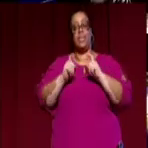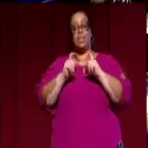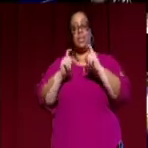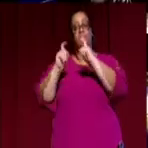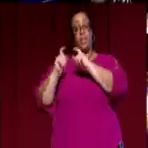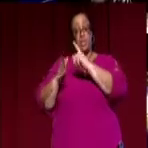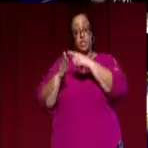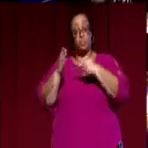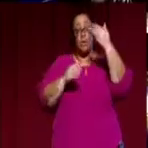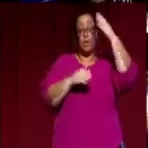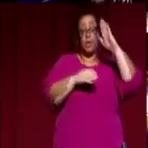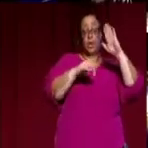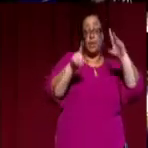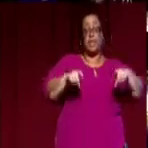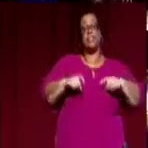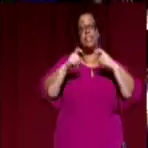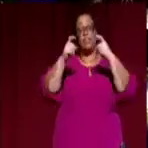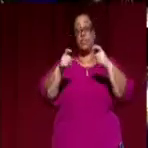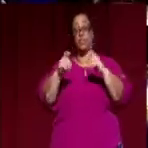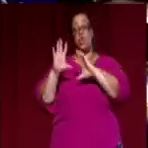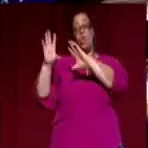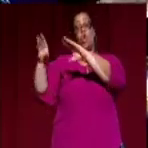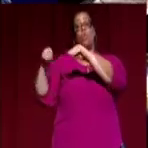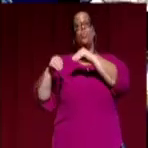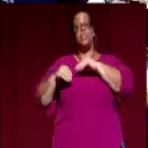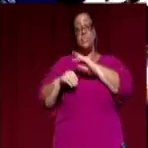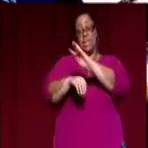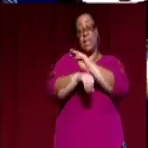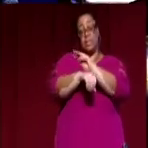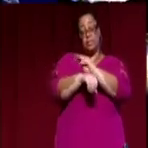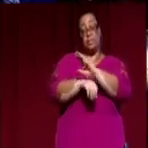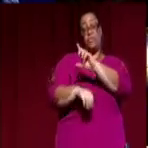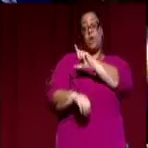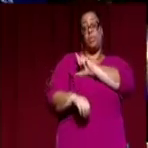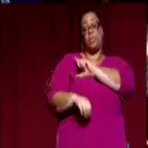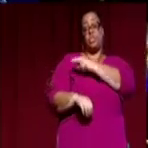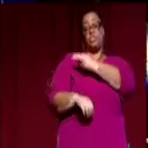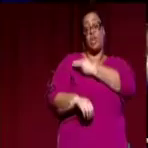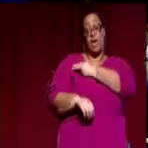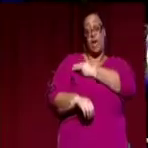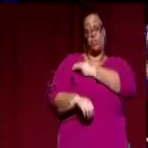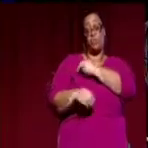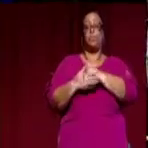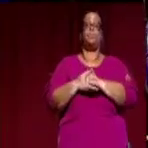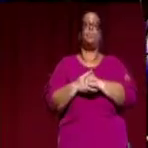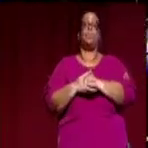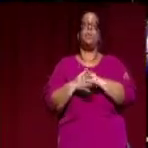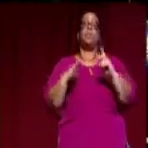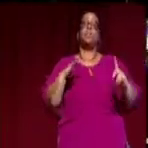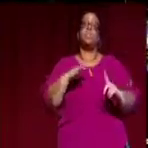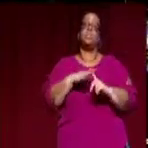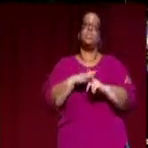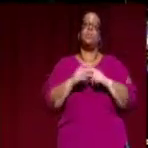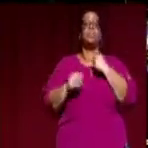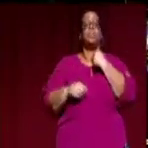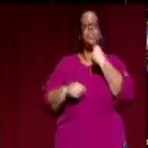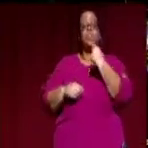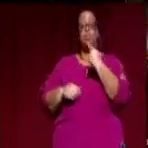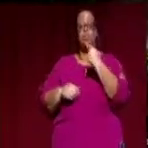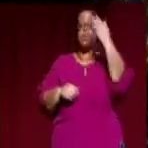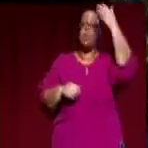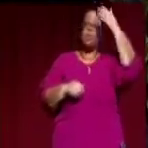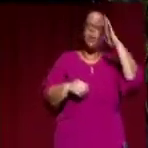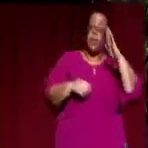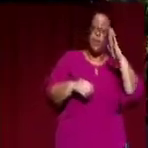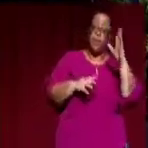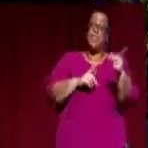you. Ladies and gentlemen, receive this ministry from Lachelle Howery, and she's coming to tell you that God